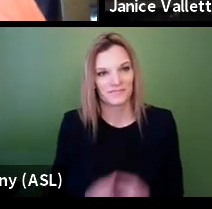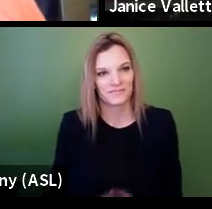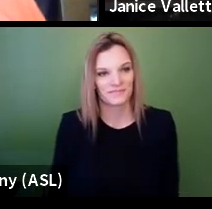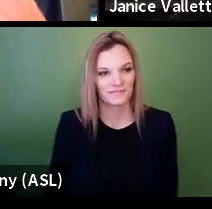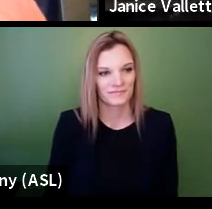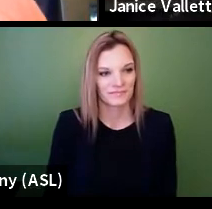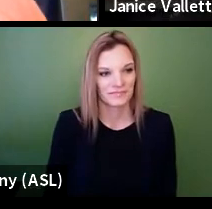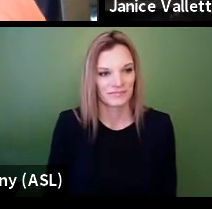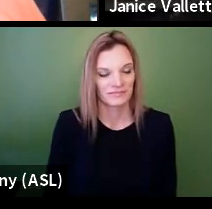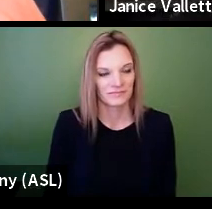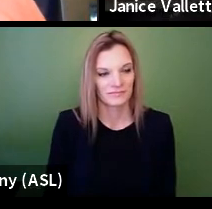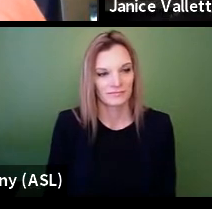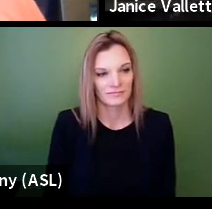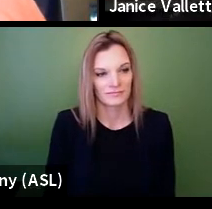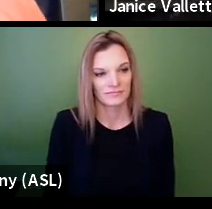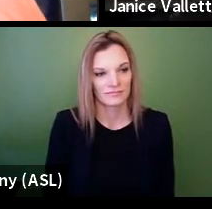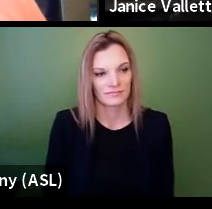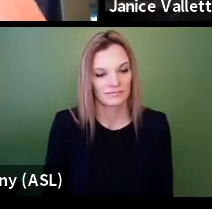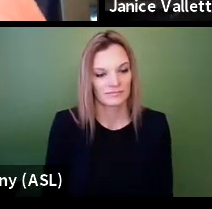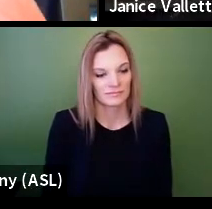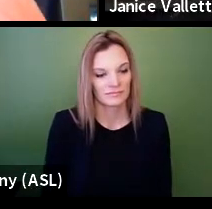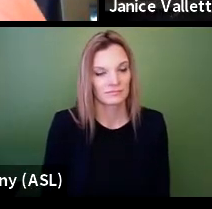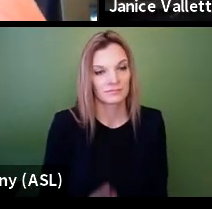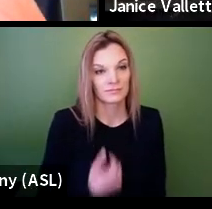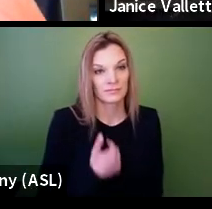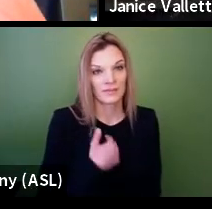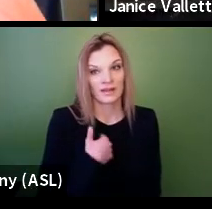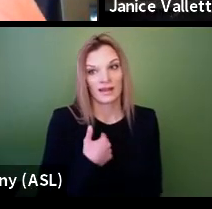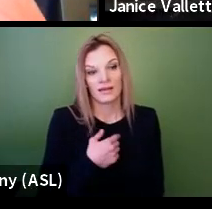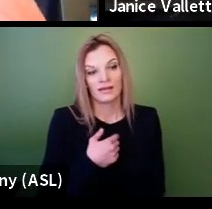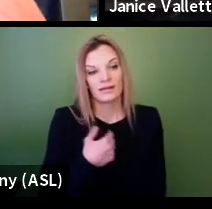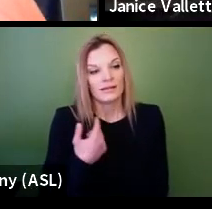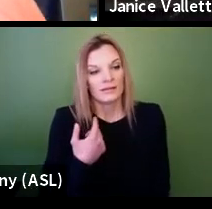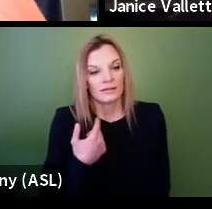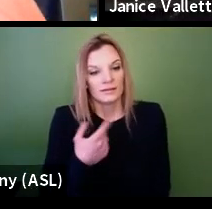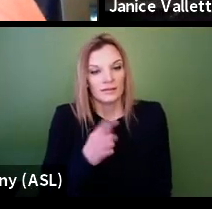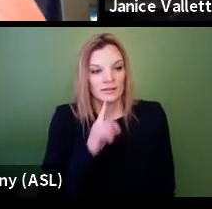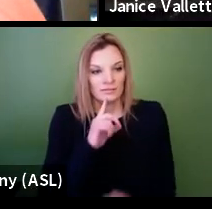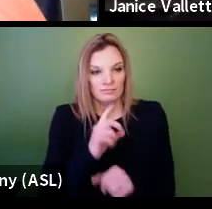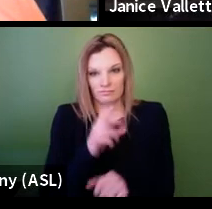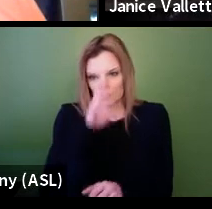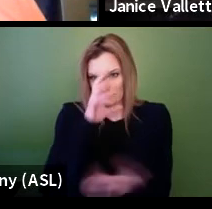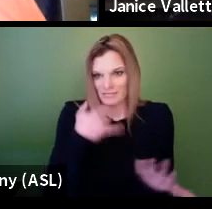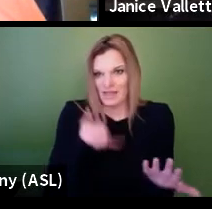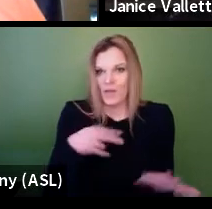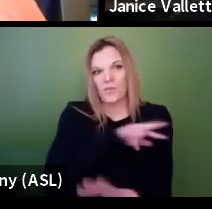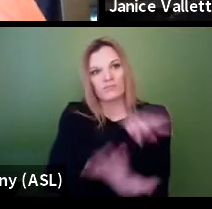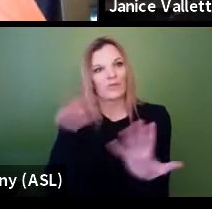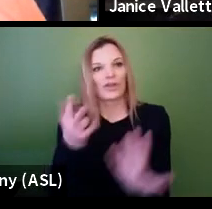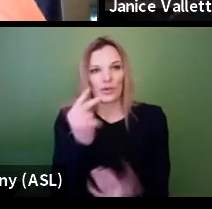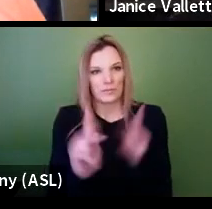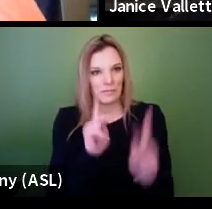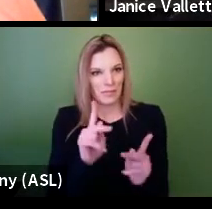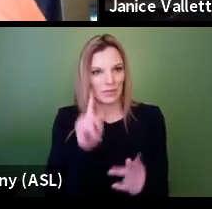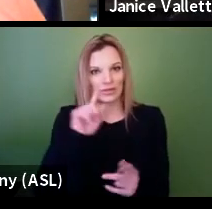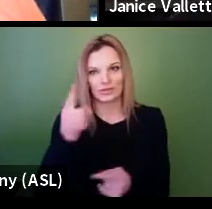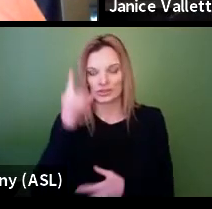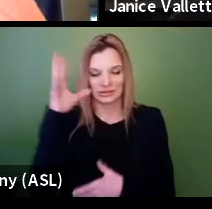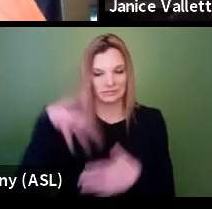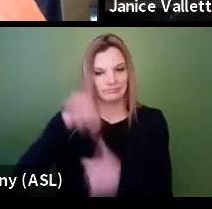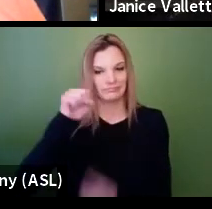Well, I think just watching the process of 13 random individuals coming